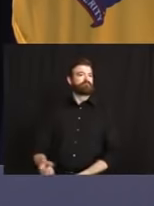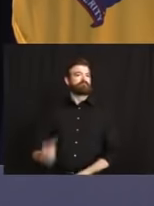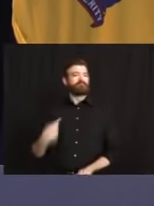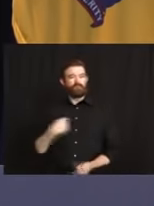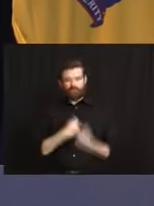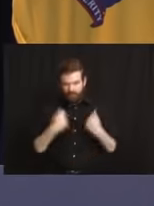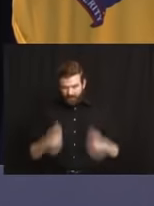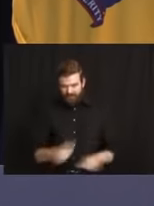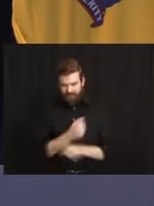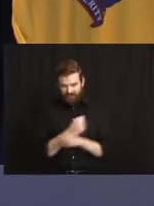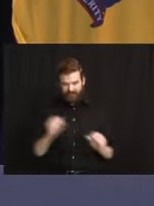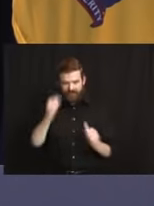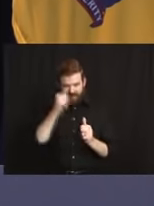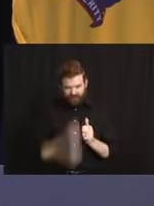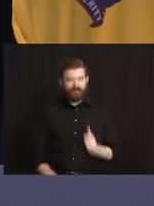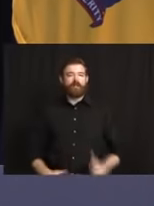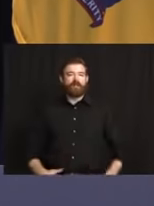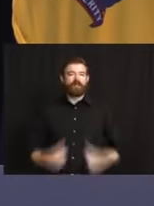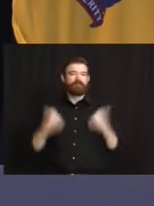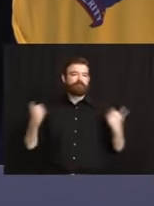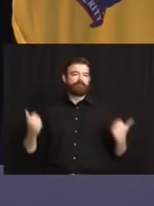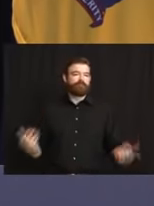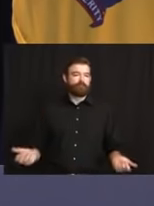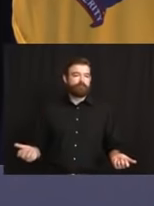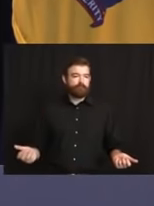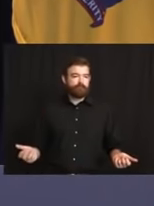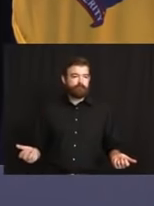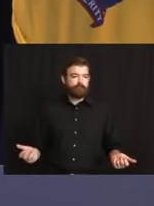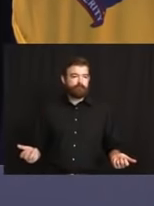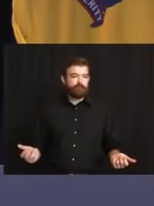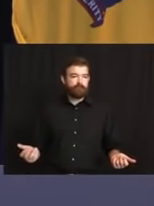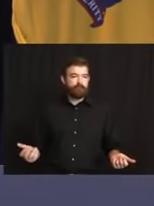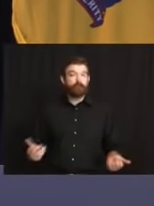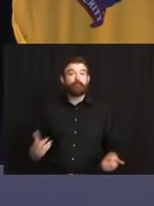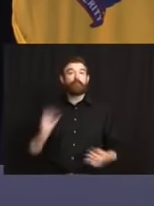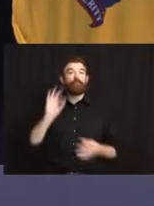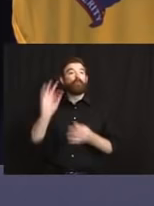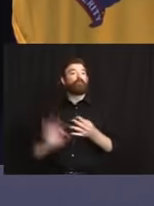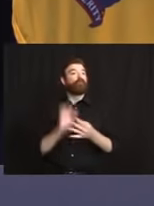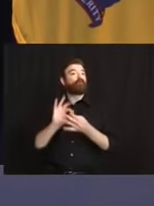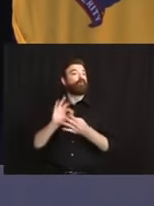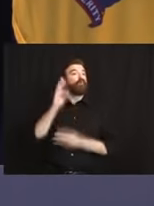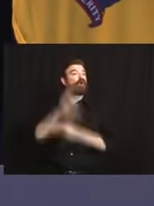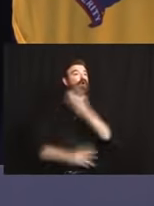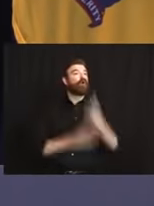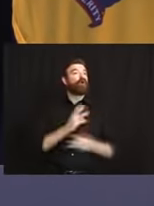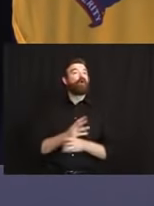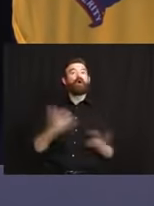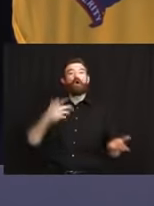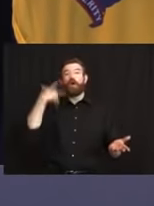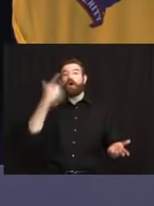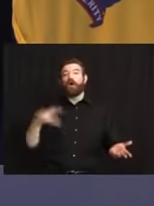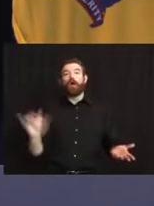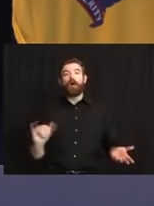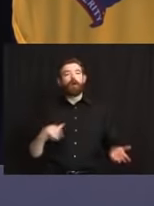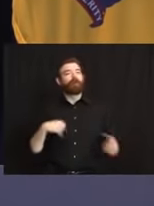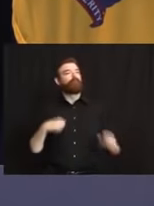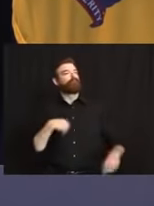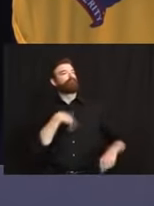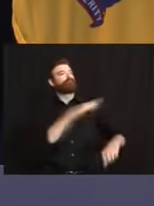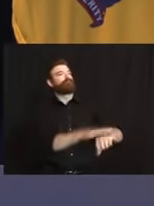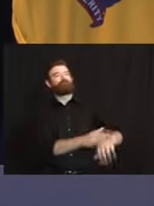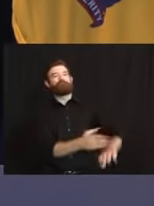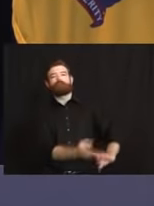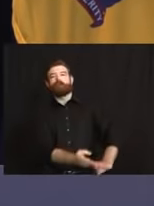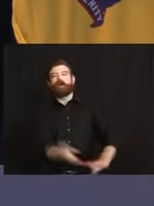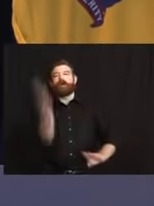In a perfect world, you'd give a longer runway, so you'd give more time and notice to folks,